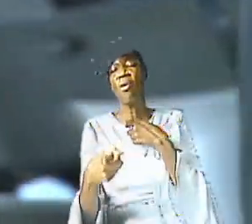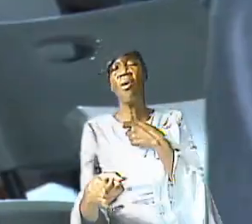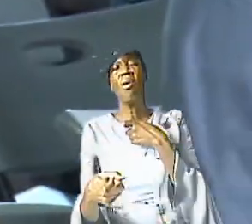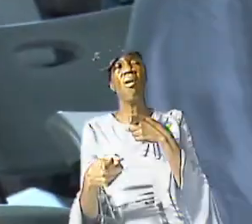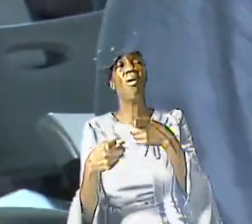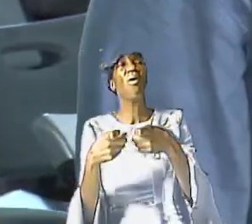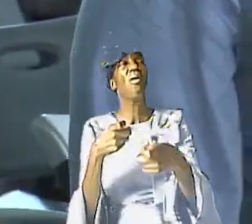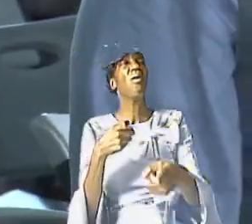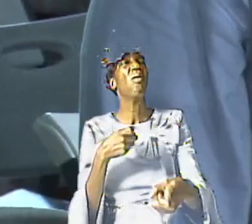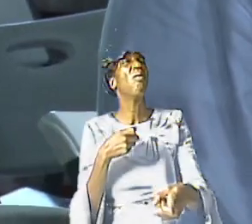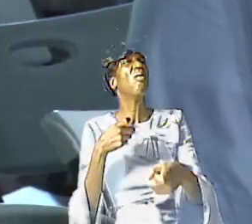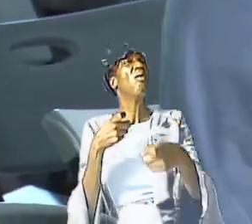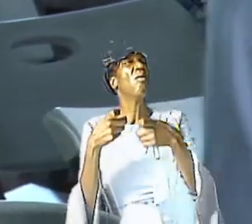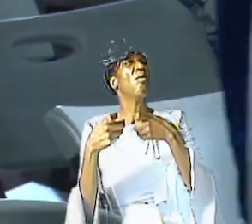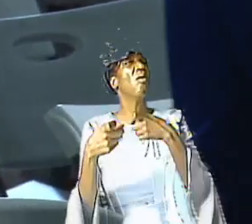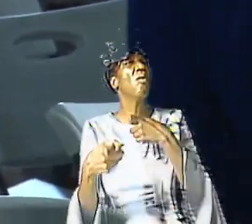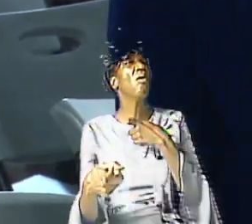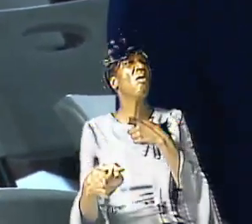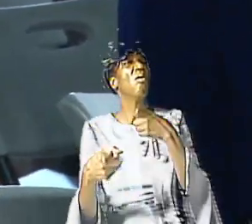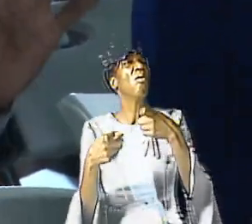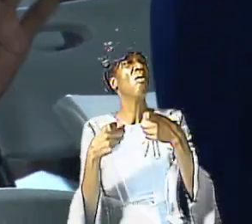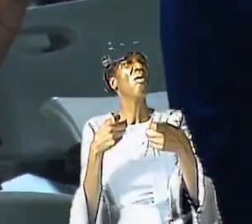controls.